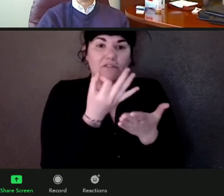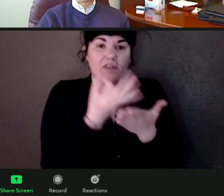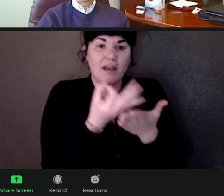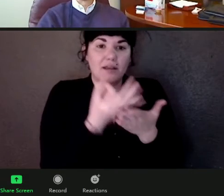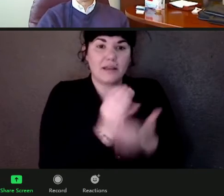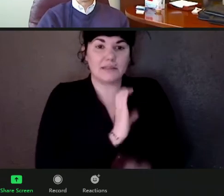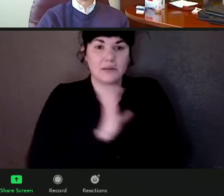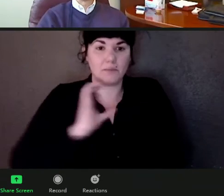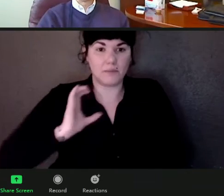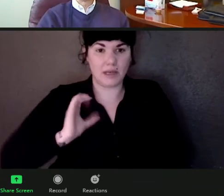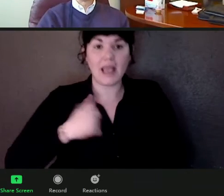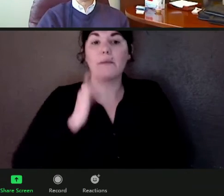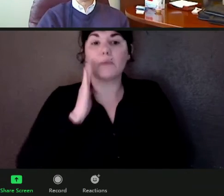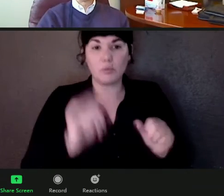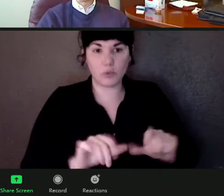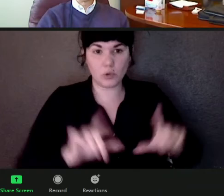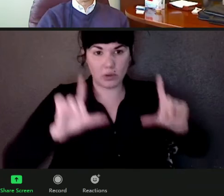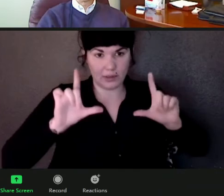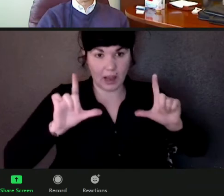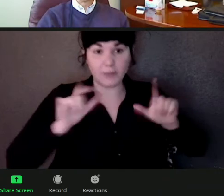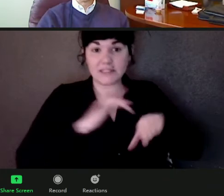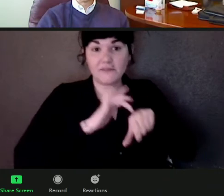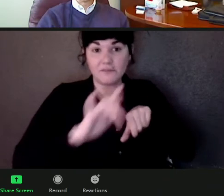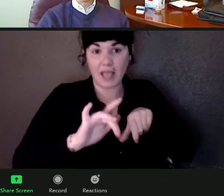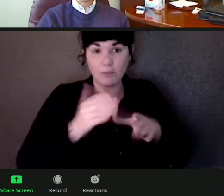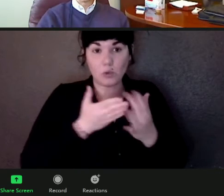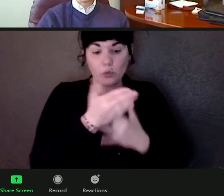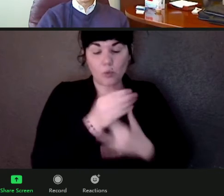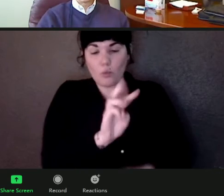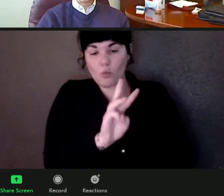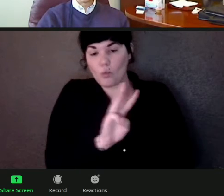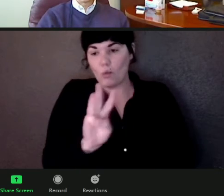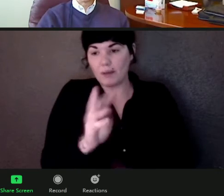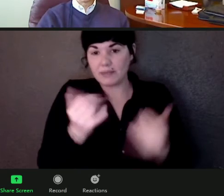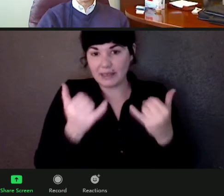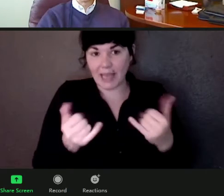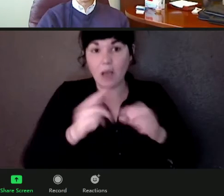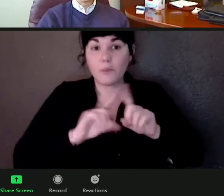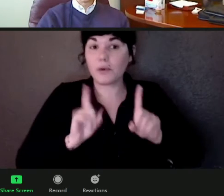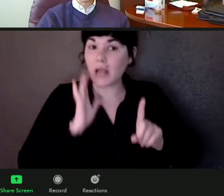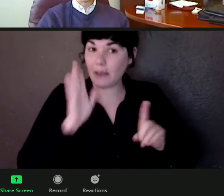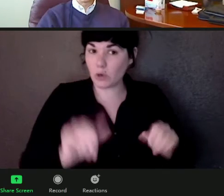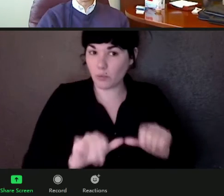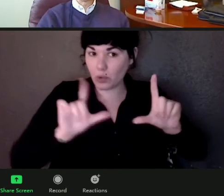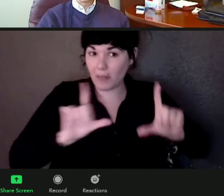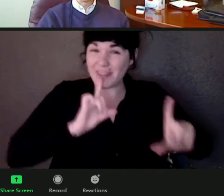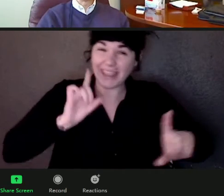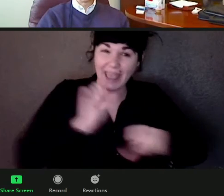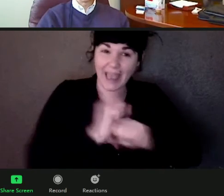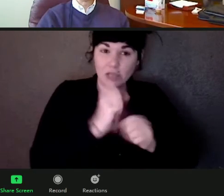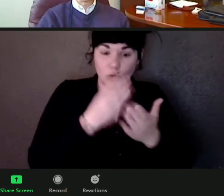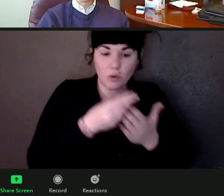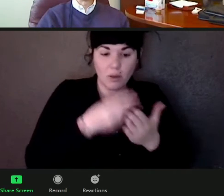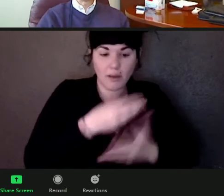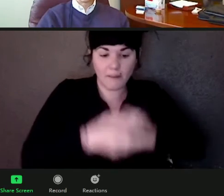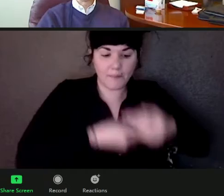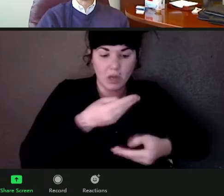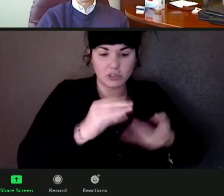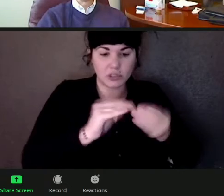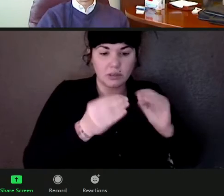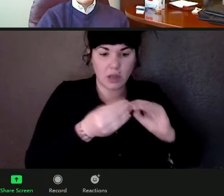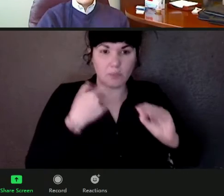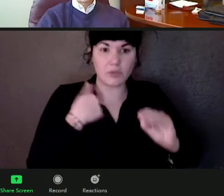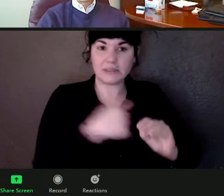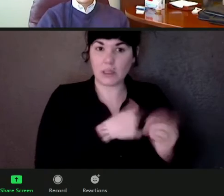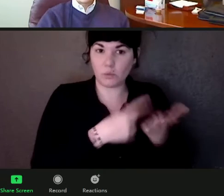live on our site. But I am going to pull up our actual budgeted numbers that have already been shared with our finance committee. So I'll let